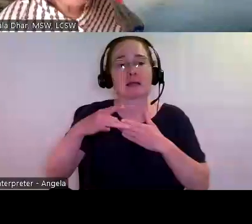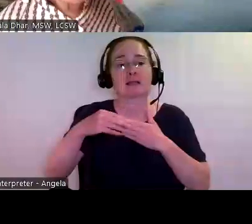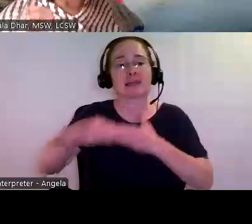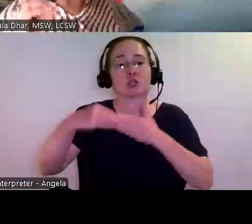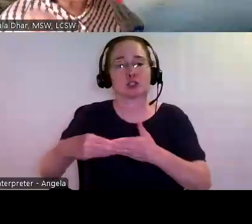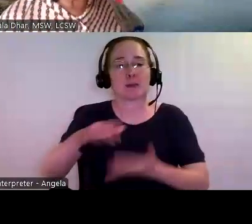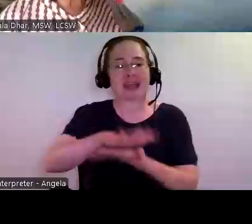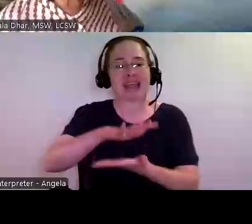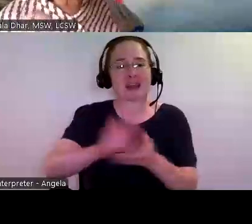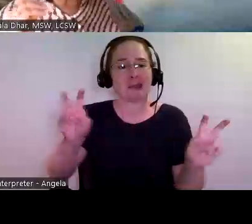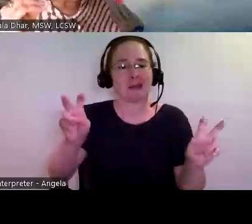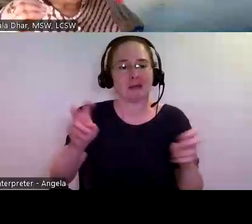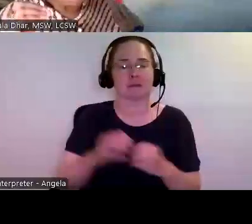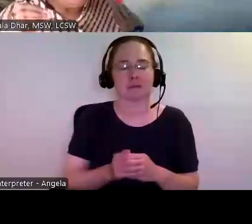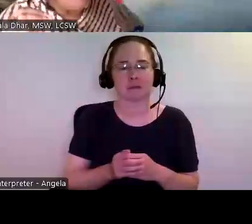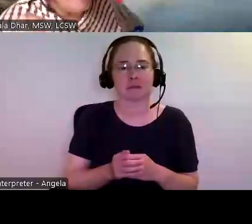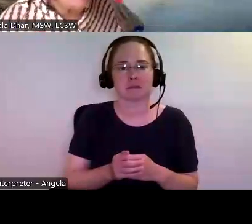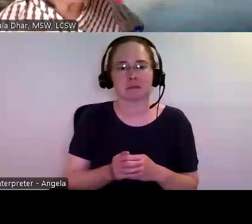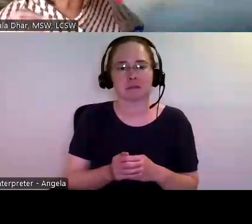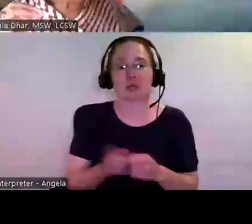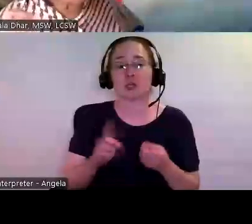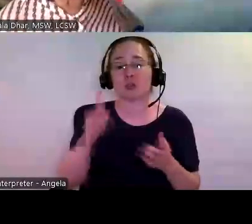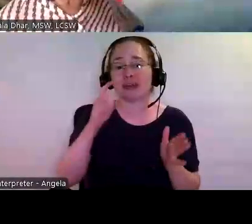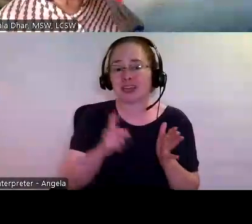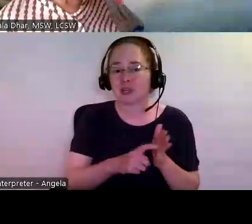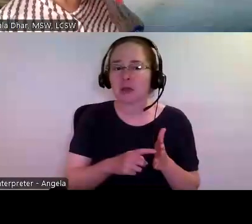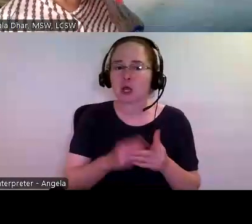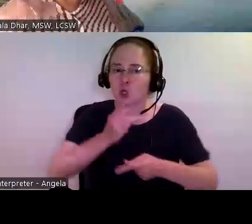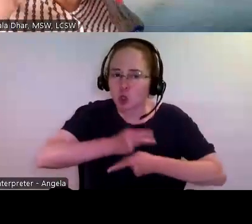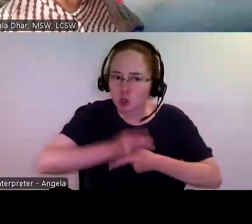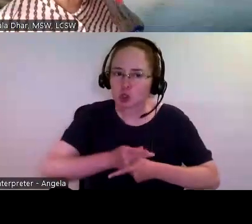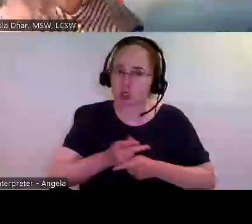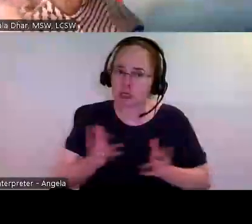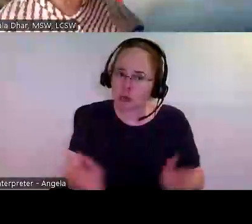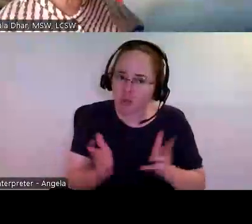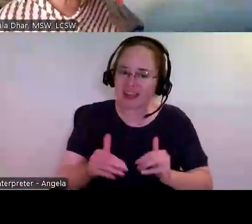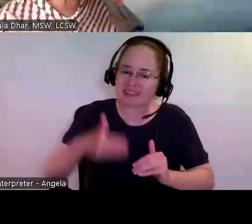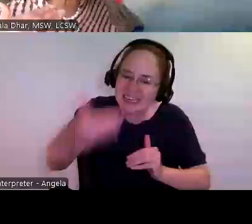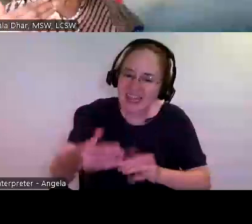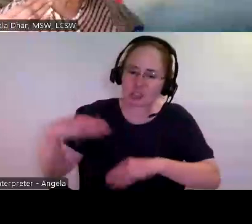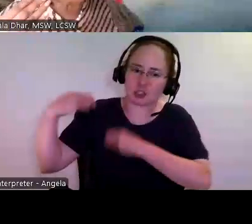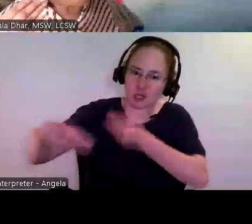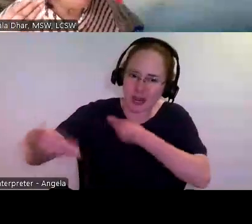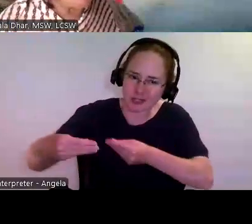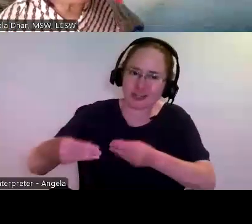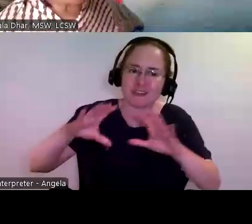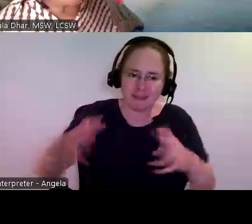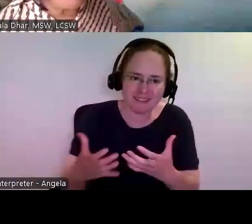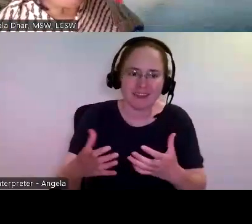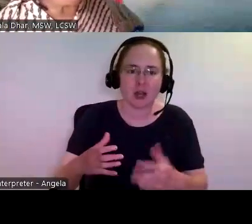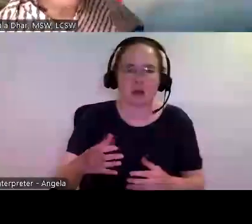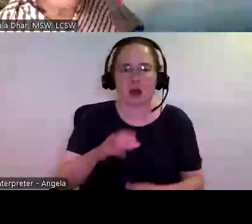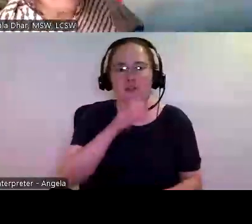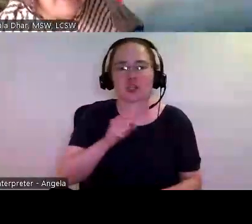academy to identify, nurture, and cultivate the next generation of